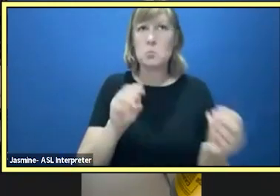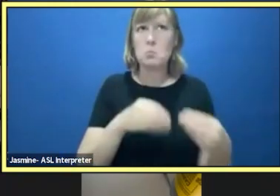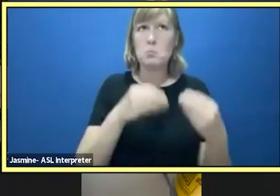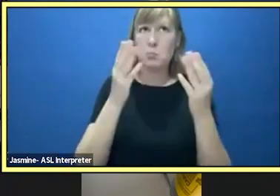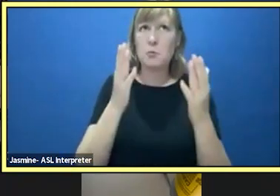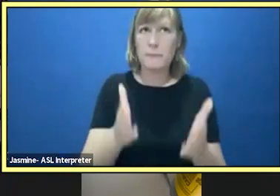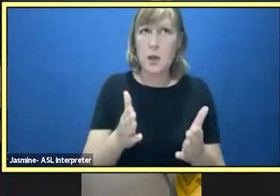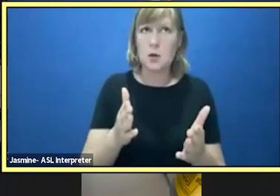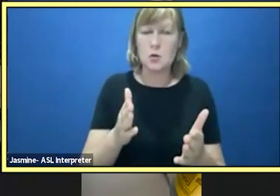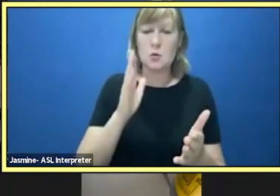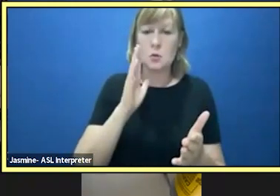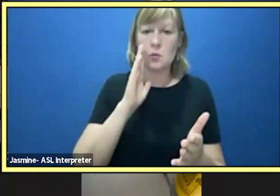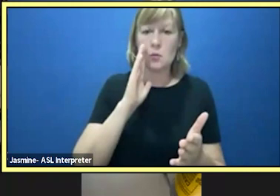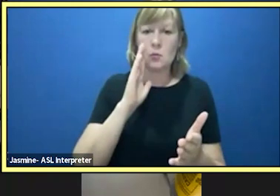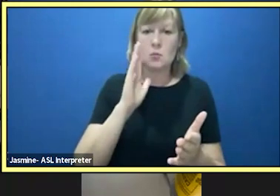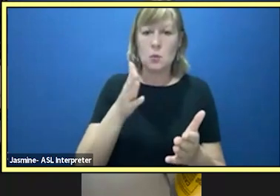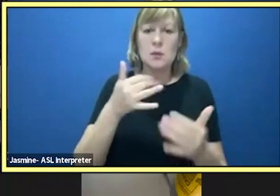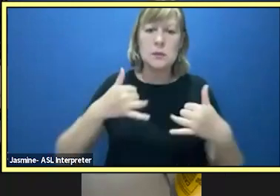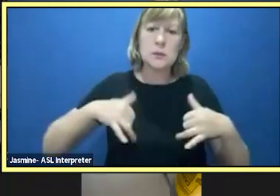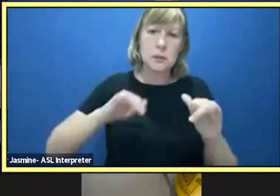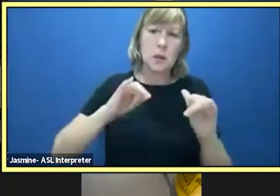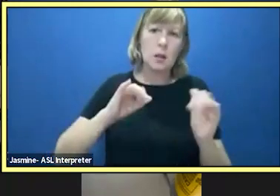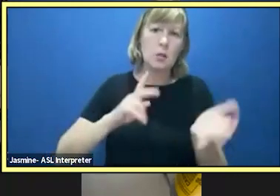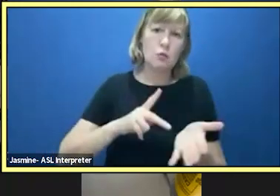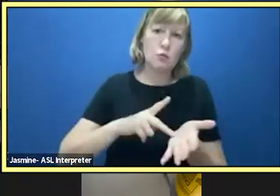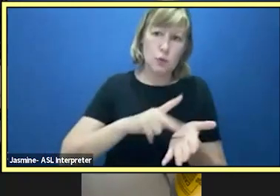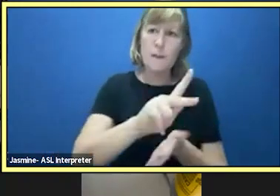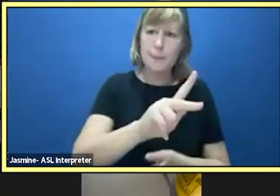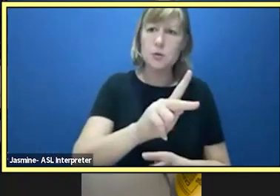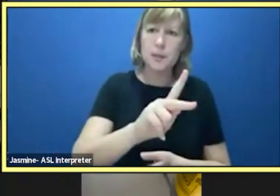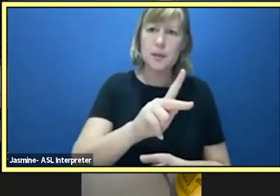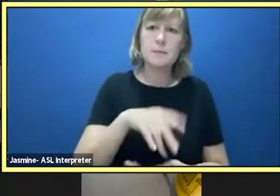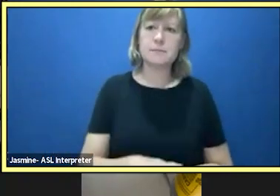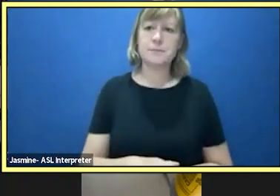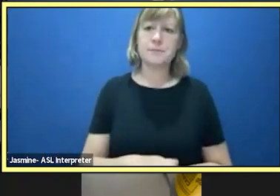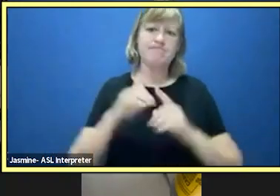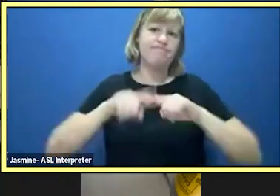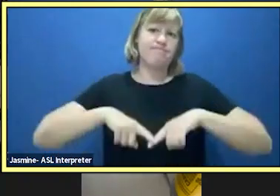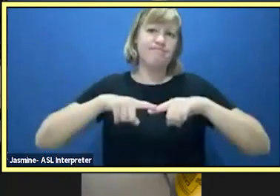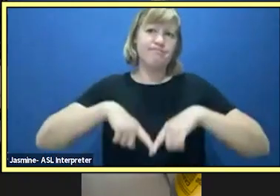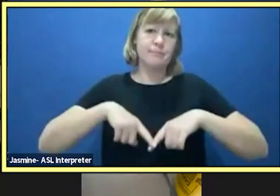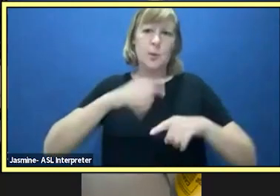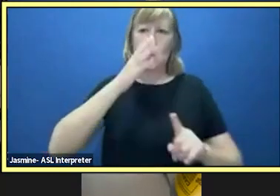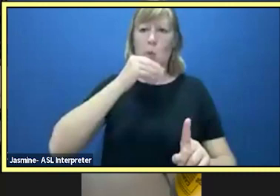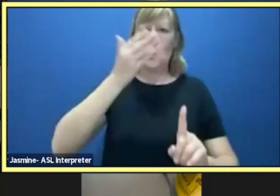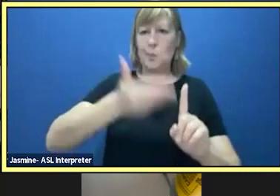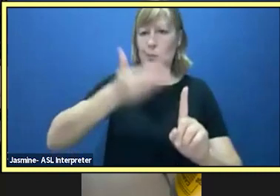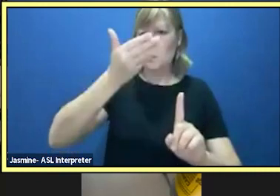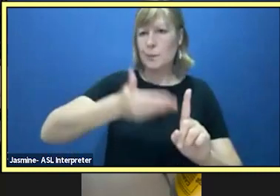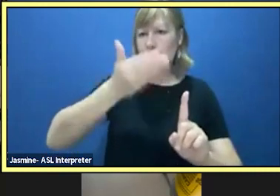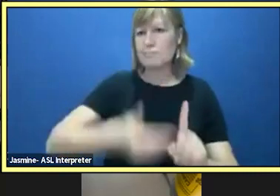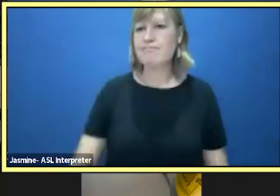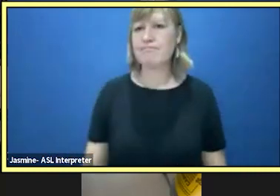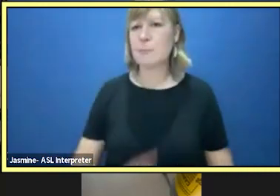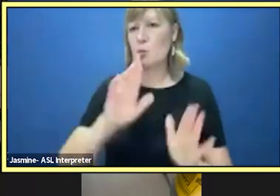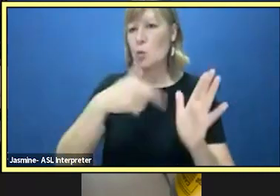still reimbursement for that. So I think it really just depends on the role.